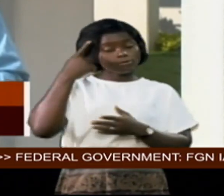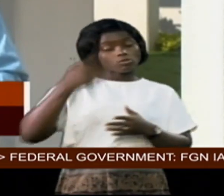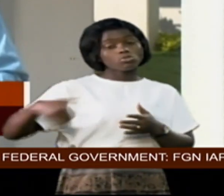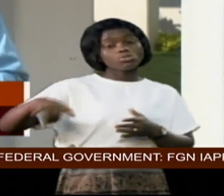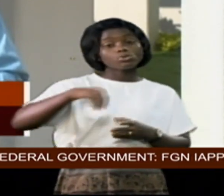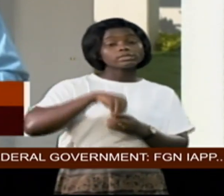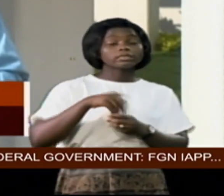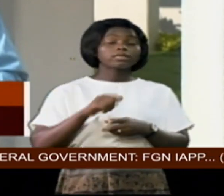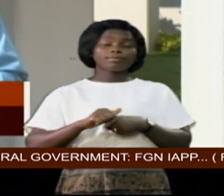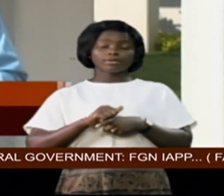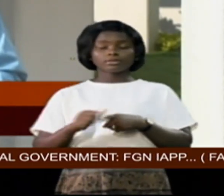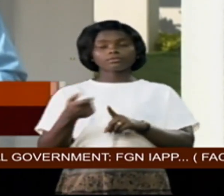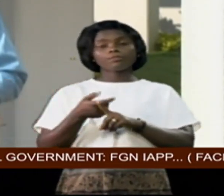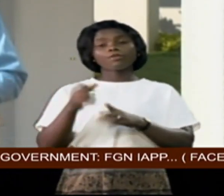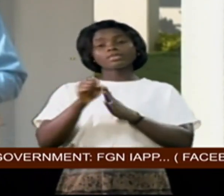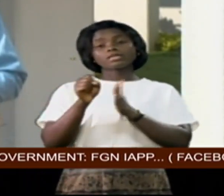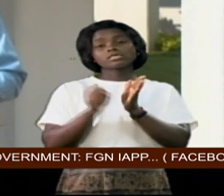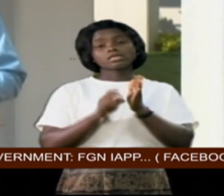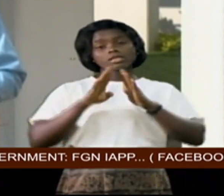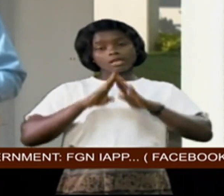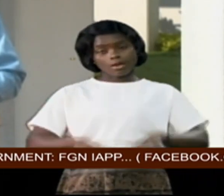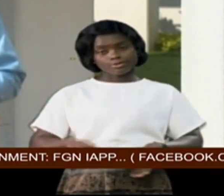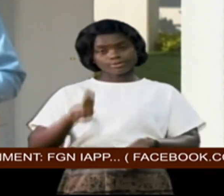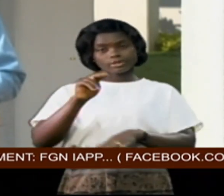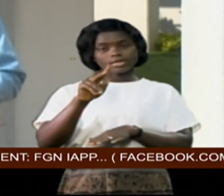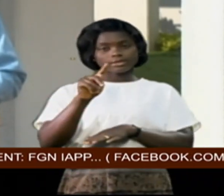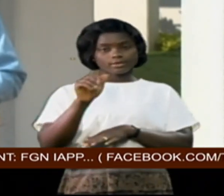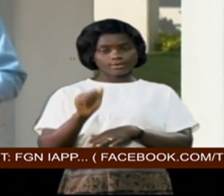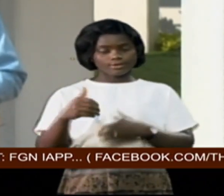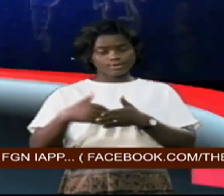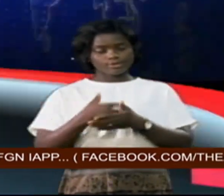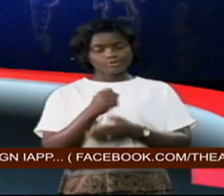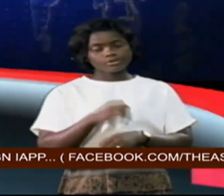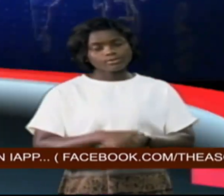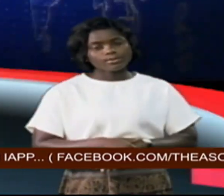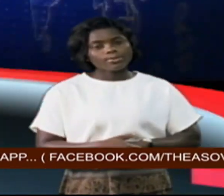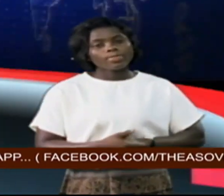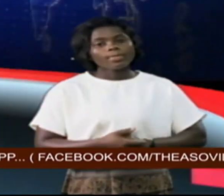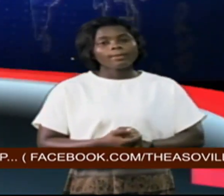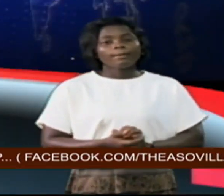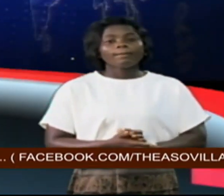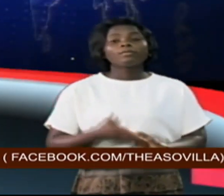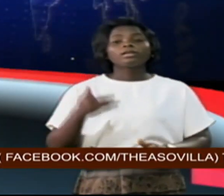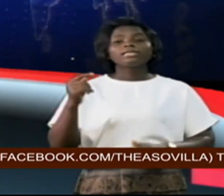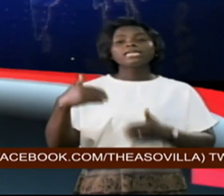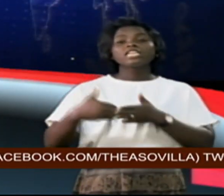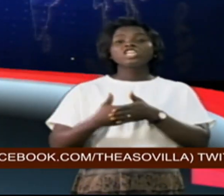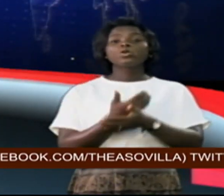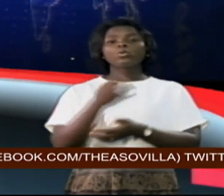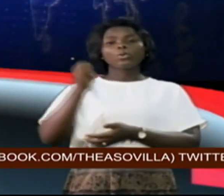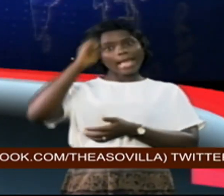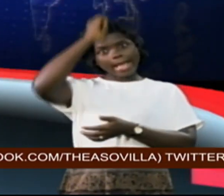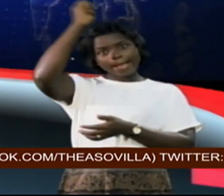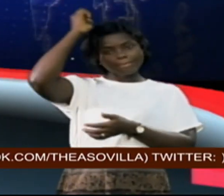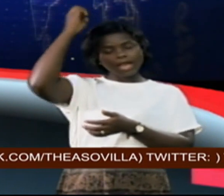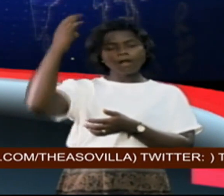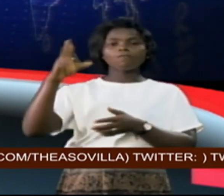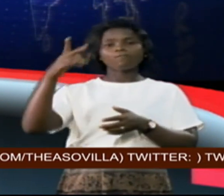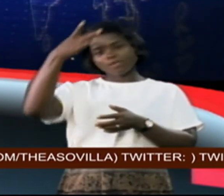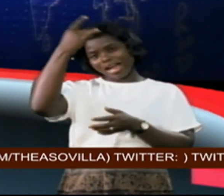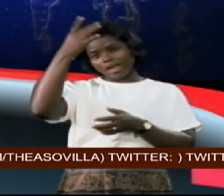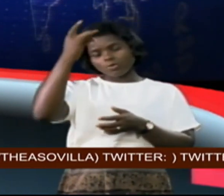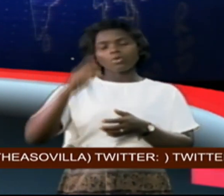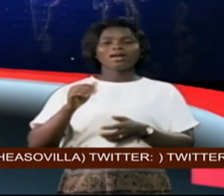From the State House, Adamu Sambo, NTA News. The new Emir of Kano, Alhaji Aminu